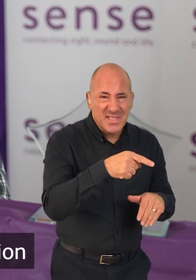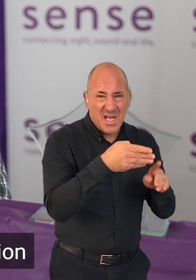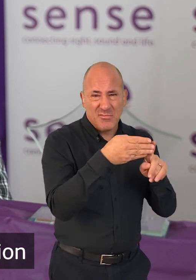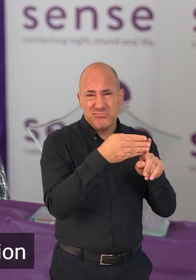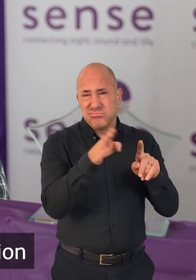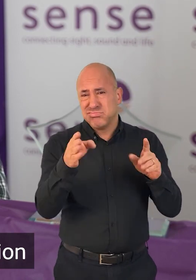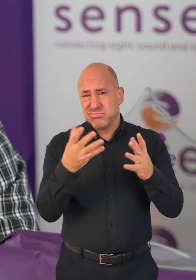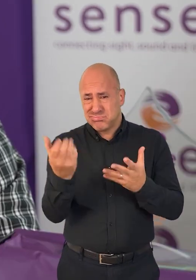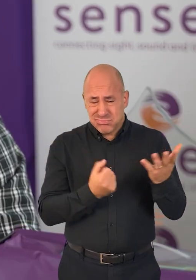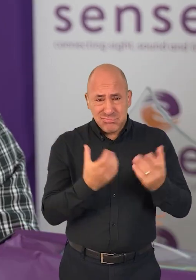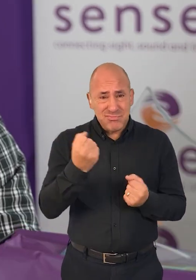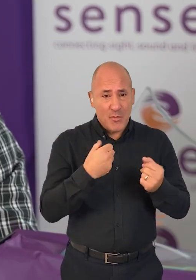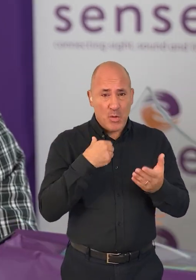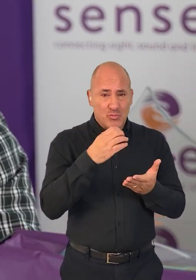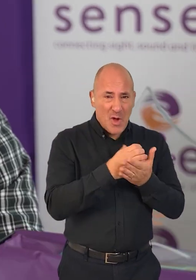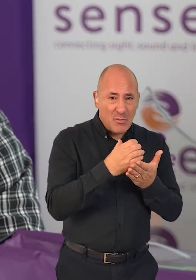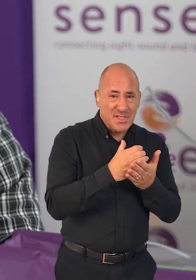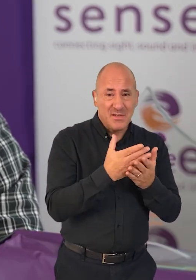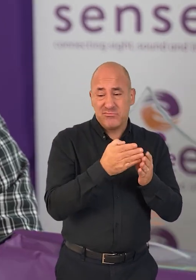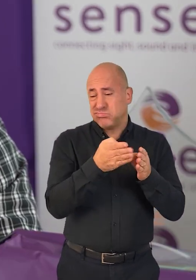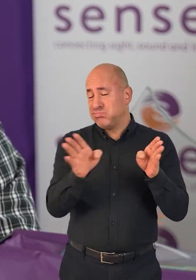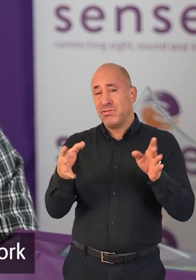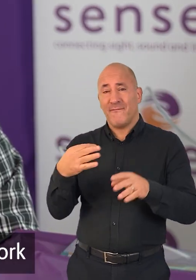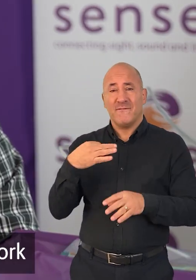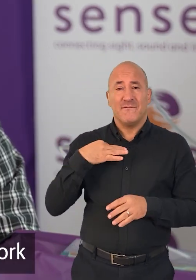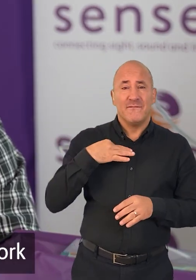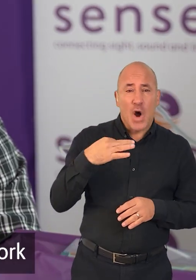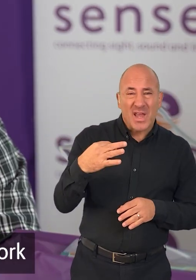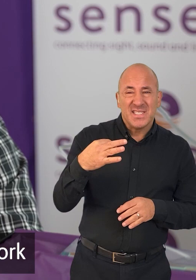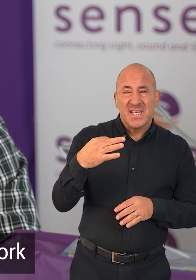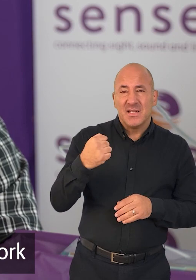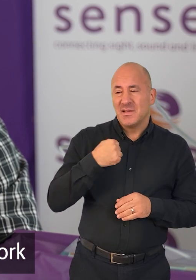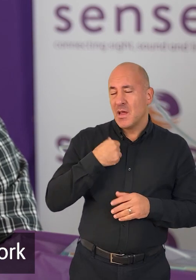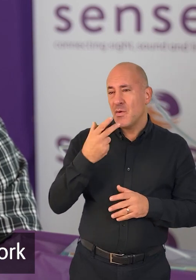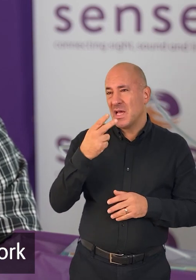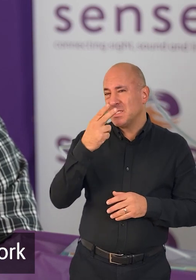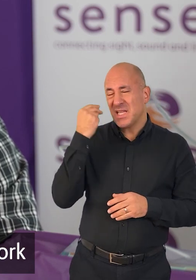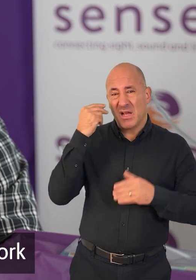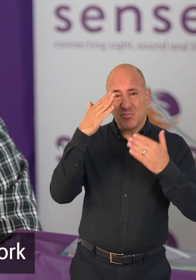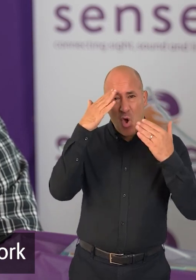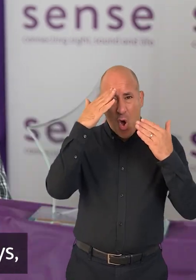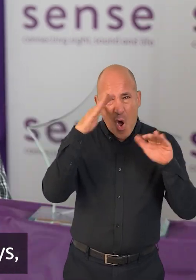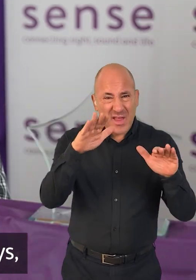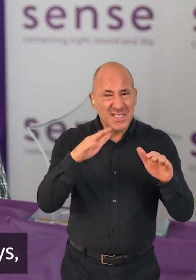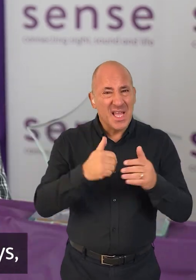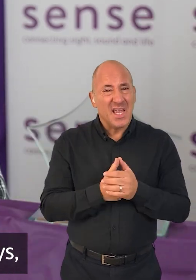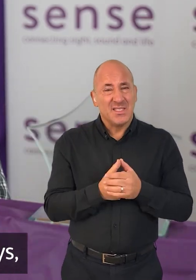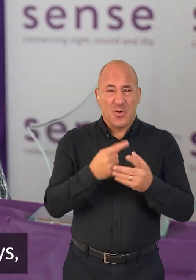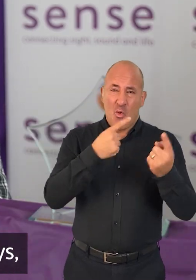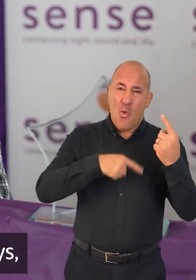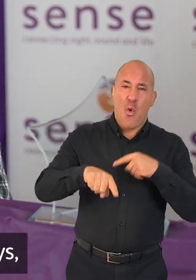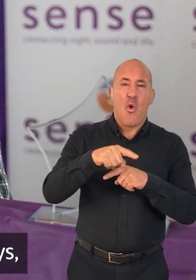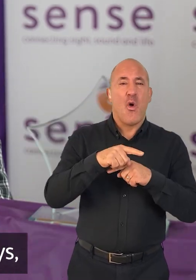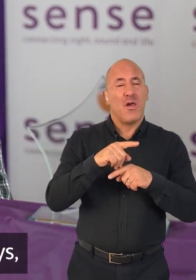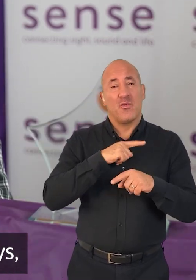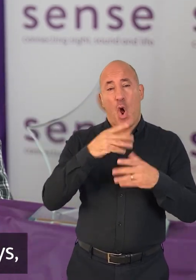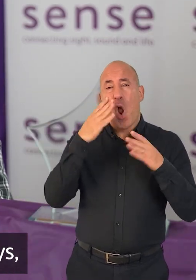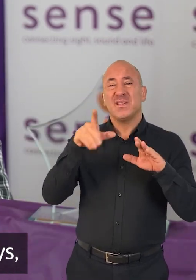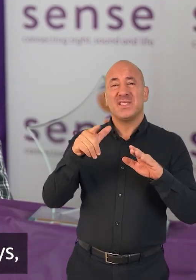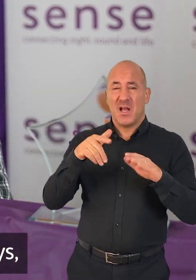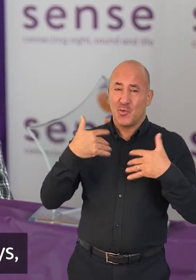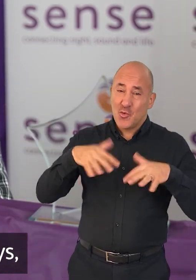and dedication, from our shop volunteers raising vital income for the charity's work, to the volunteers on our